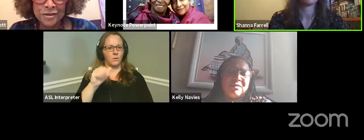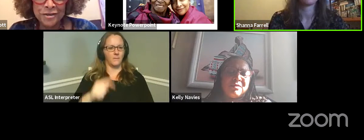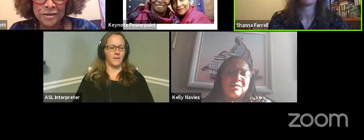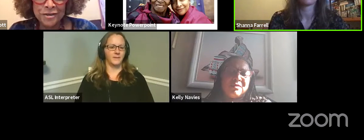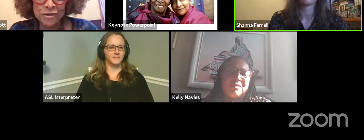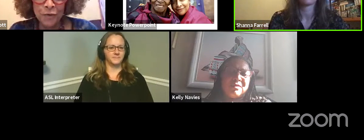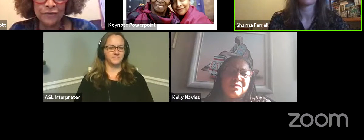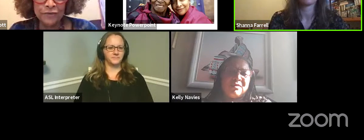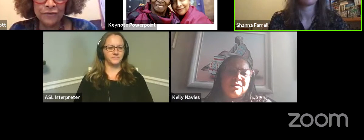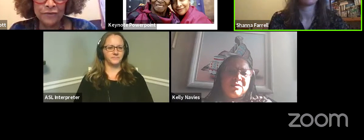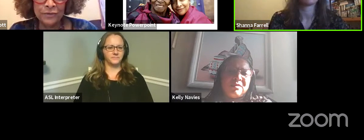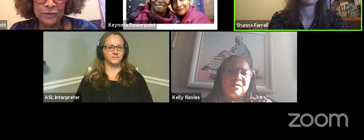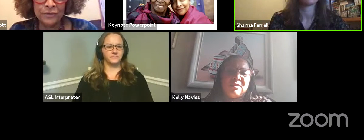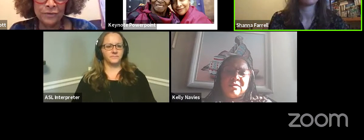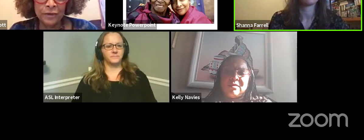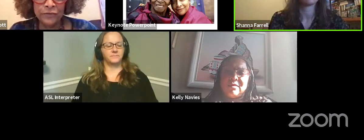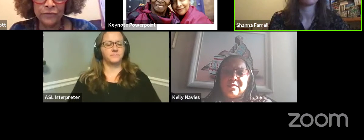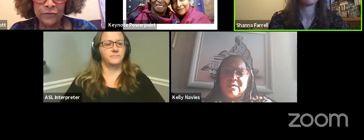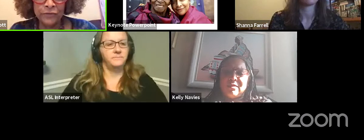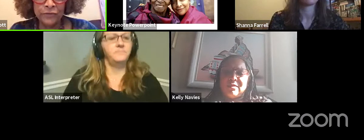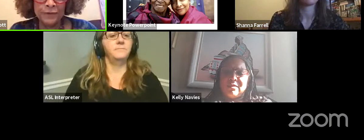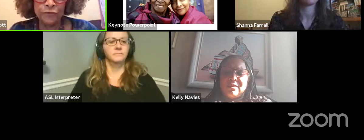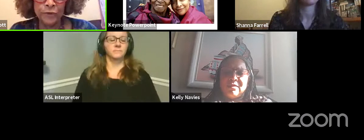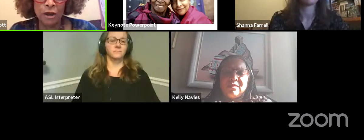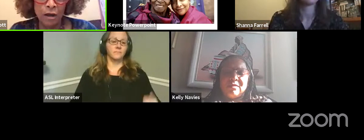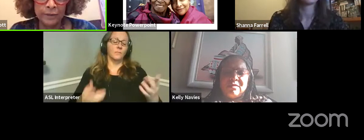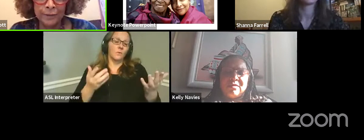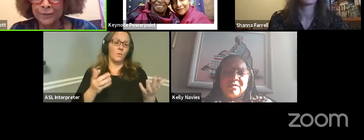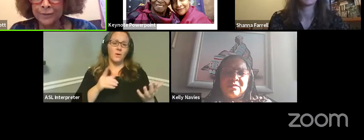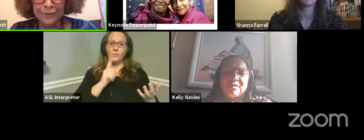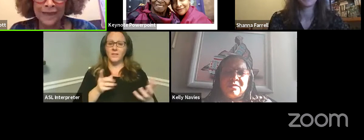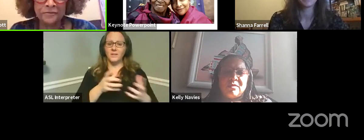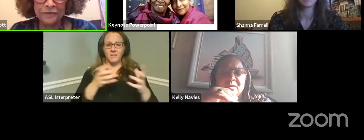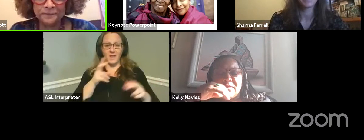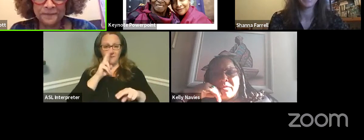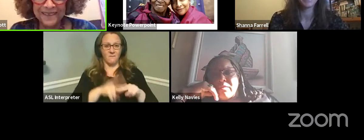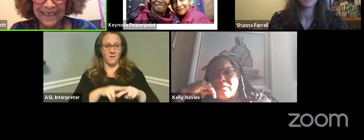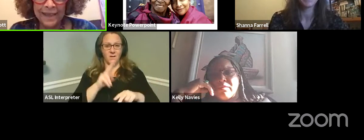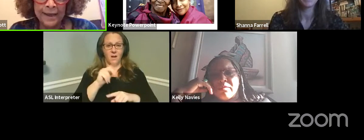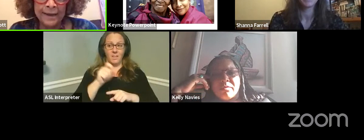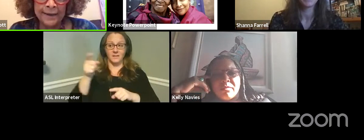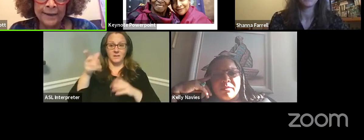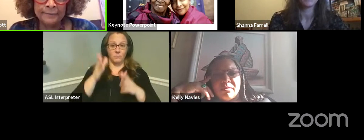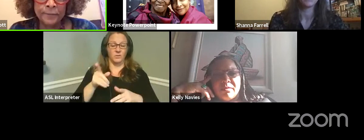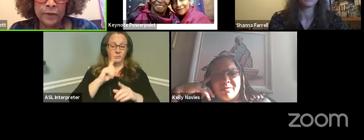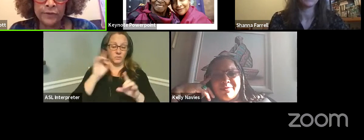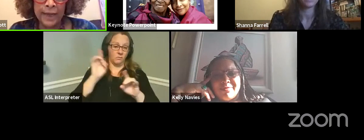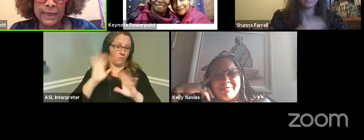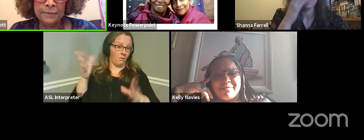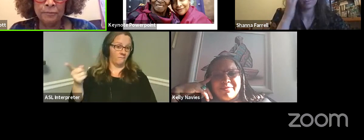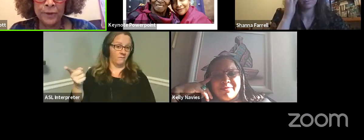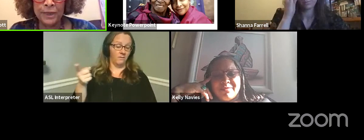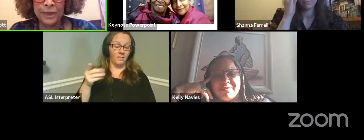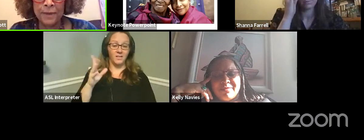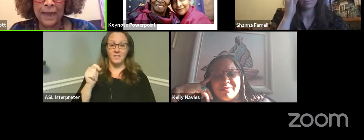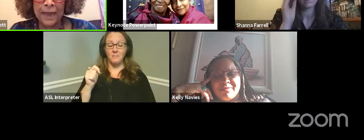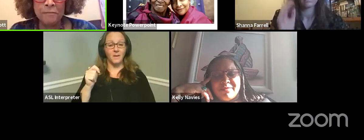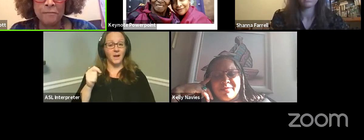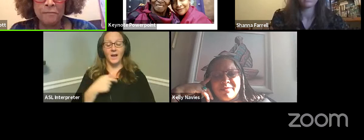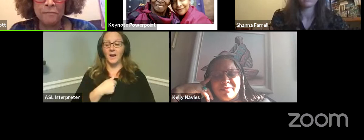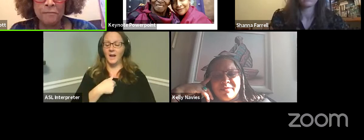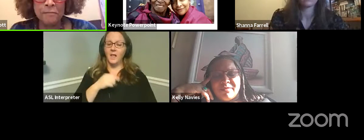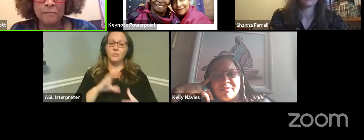You know, unless you're talking to somebody who's really horrid, it's a lot of fun. Because I keep bringing